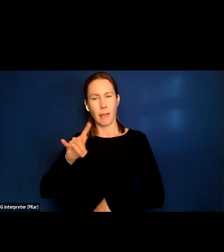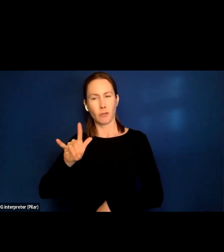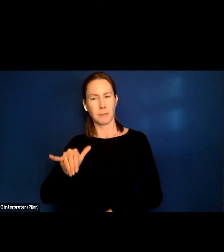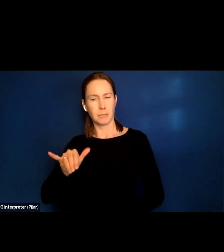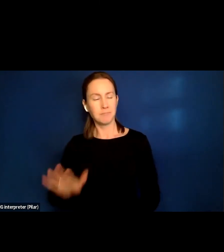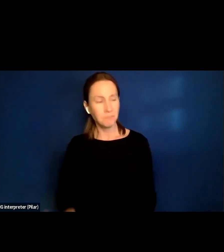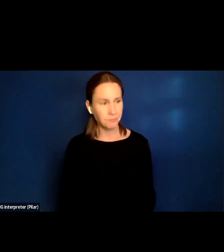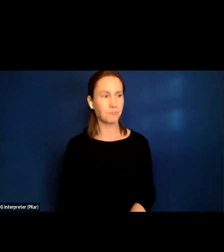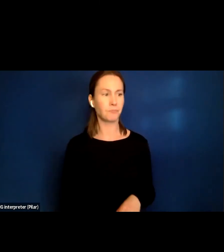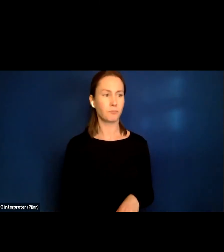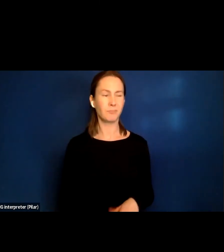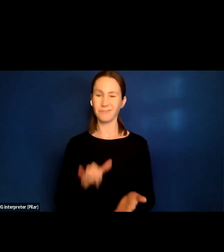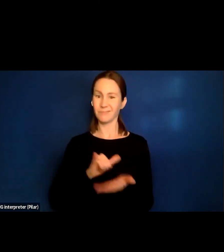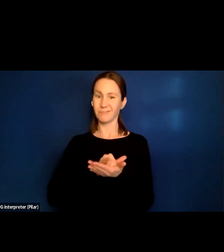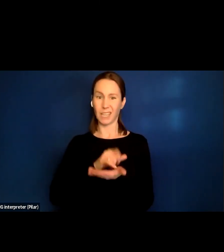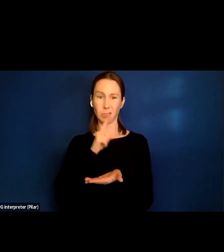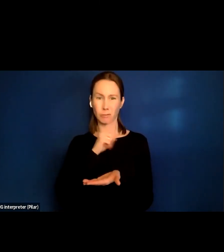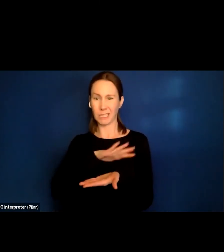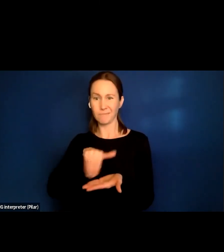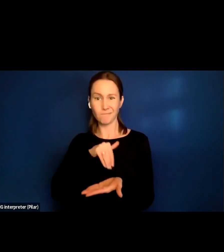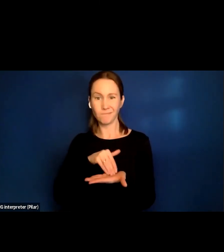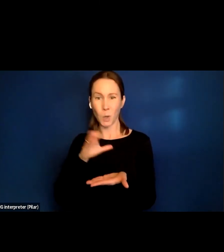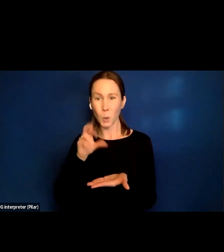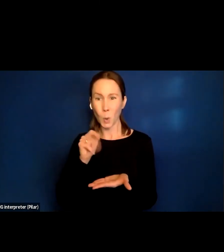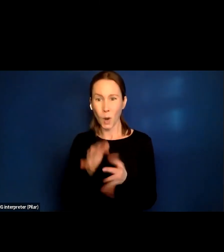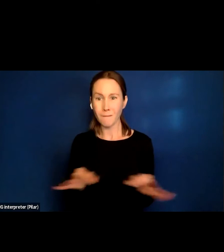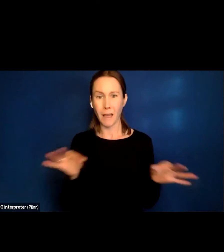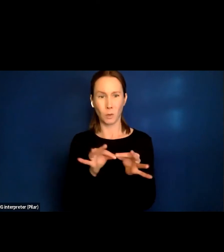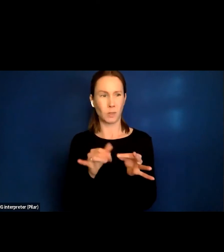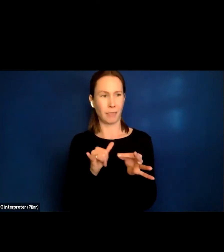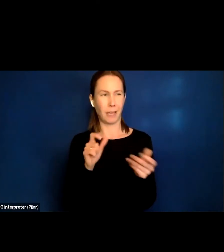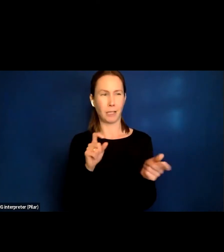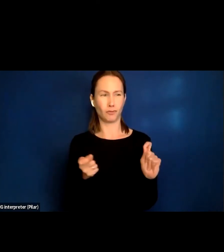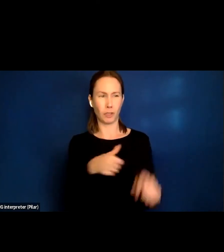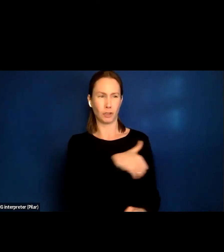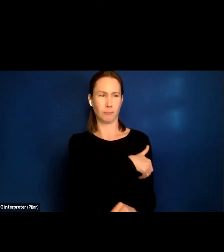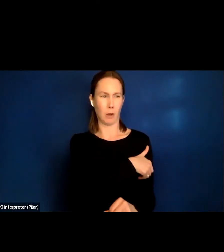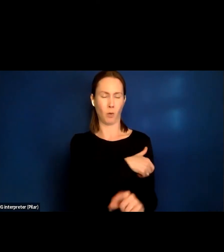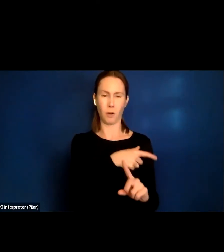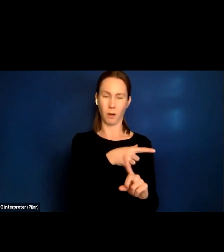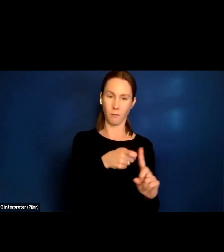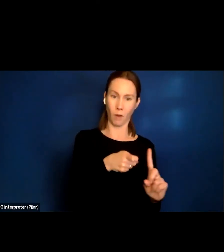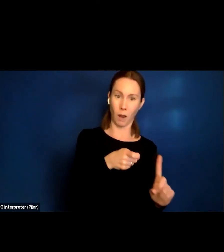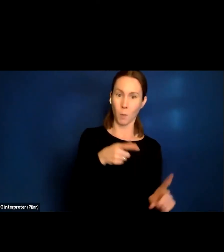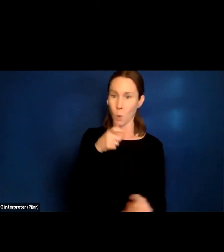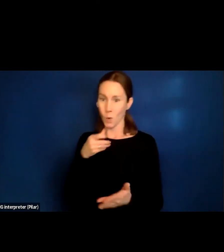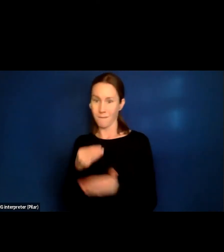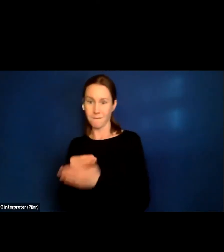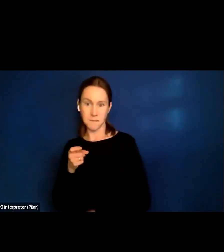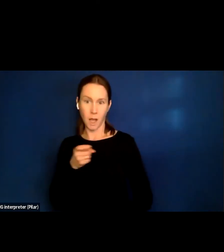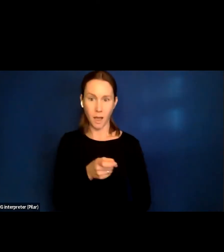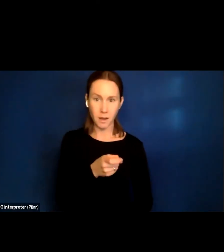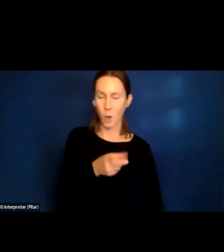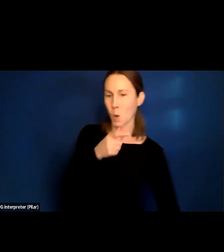These are the core values and intentional practices that shift power between funders and grantees in ways that aspire